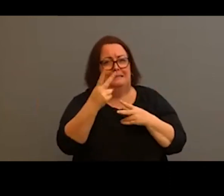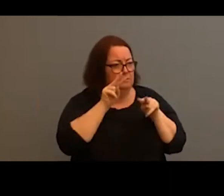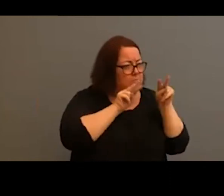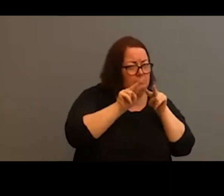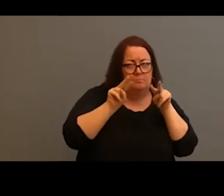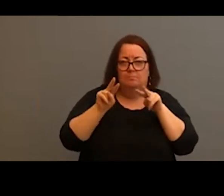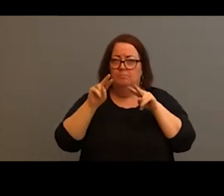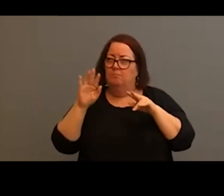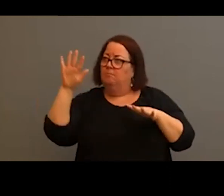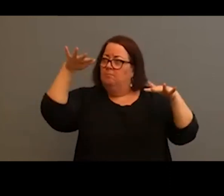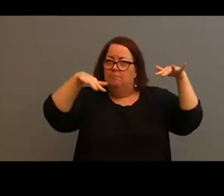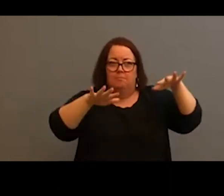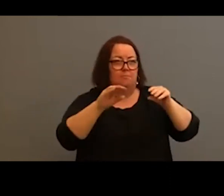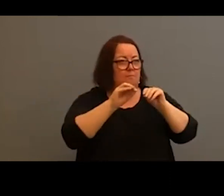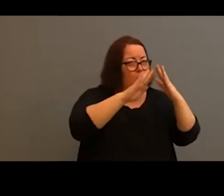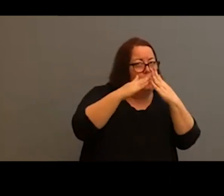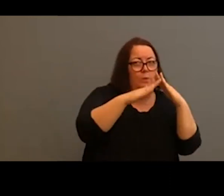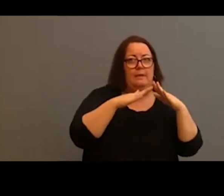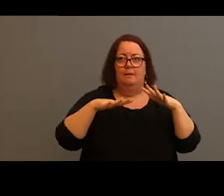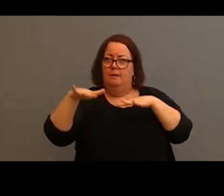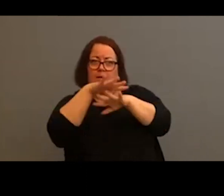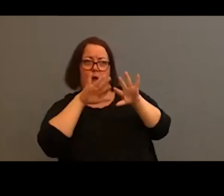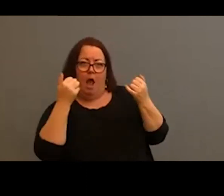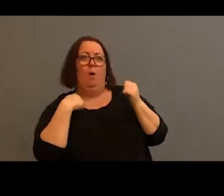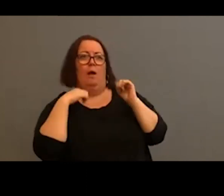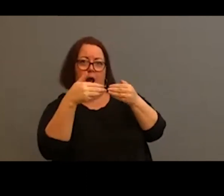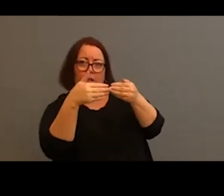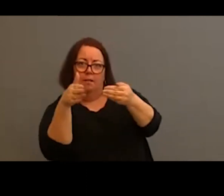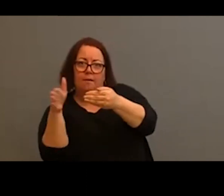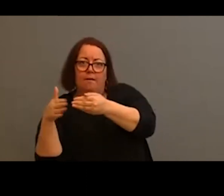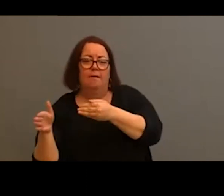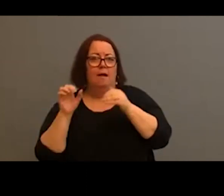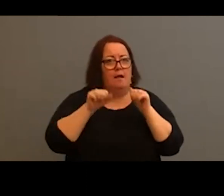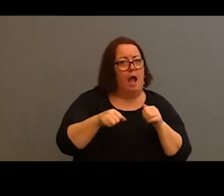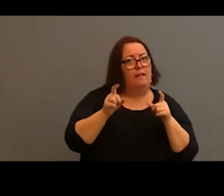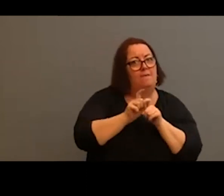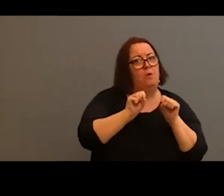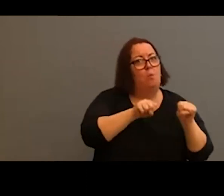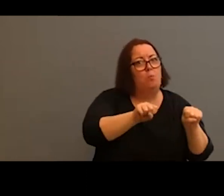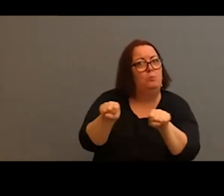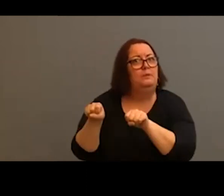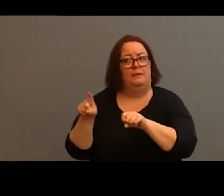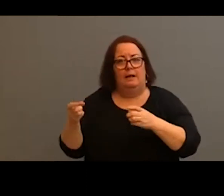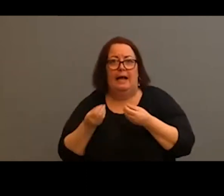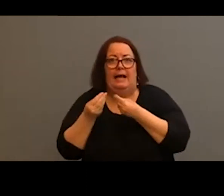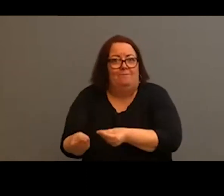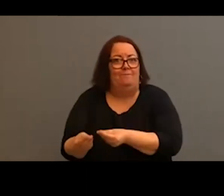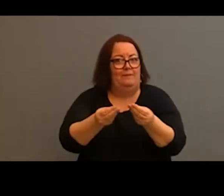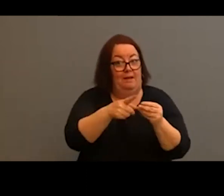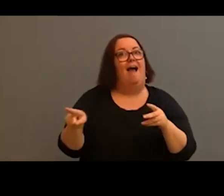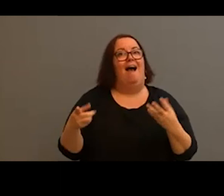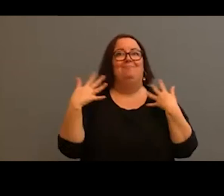universal design is especially important for people with various kinds of disabilities. In